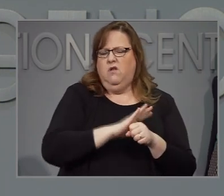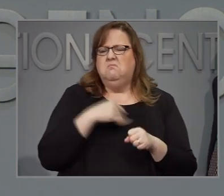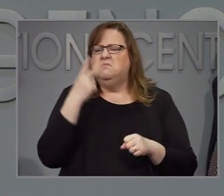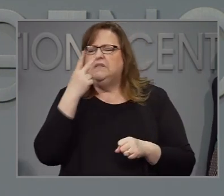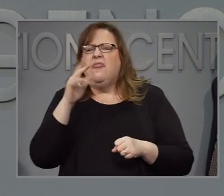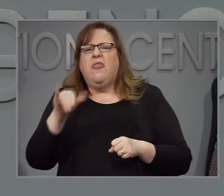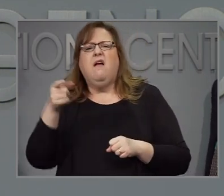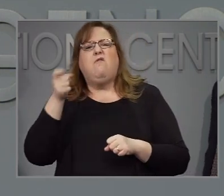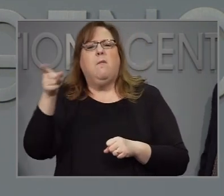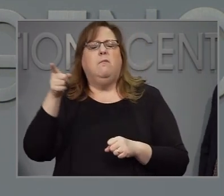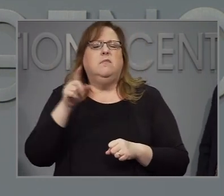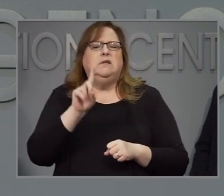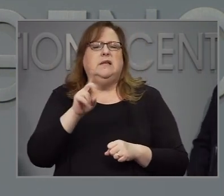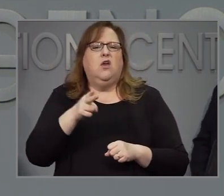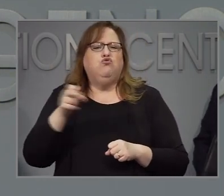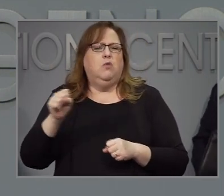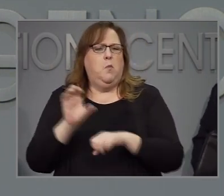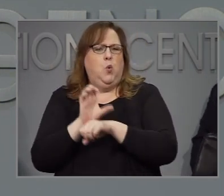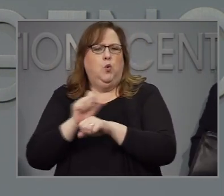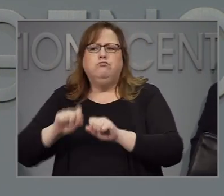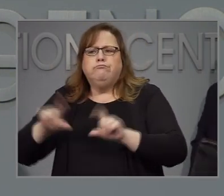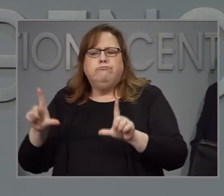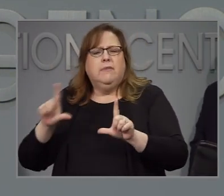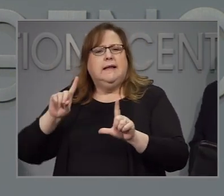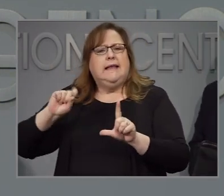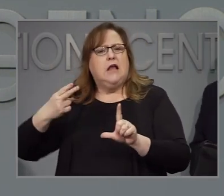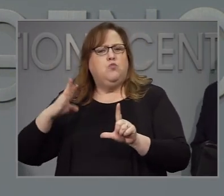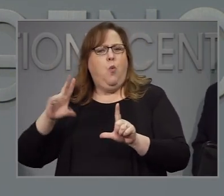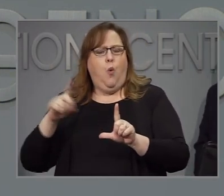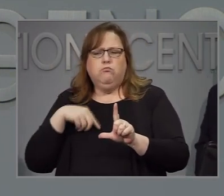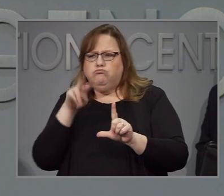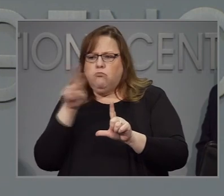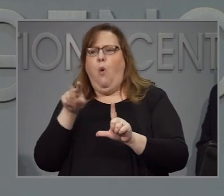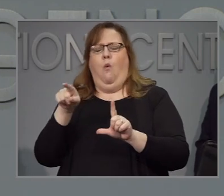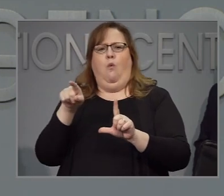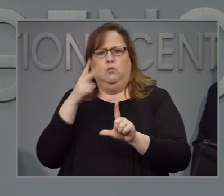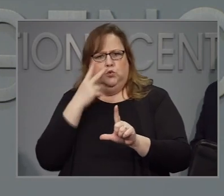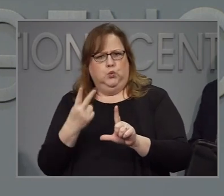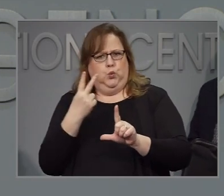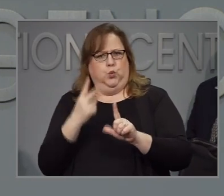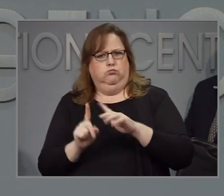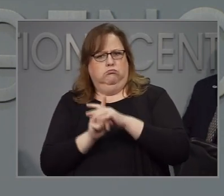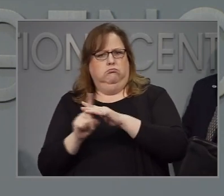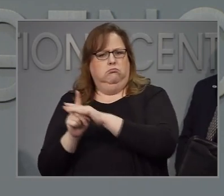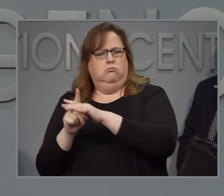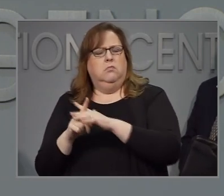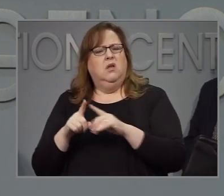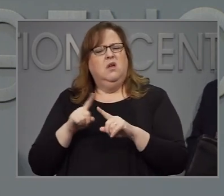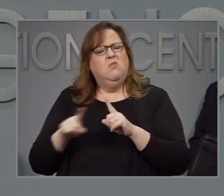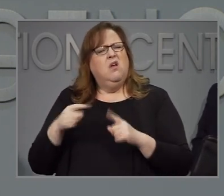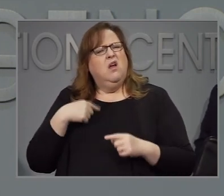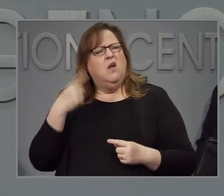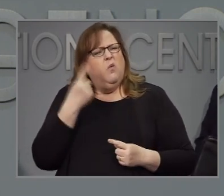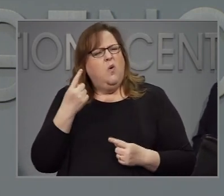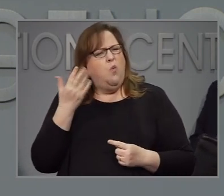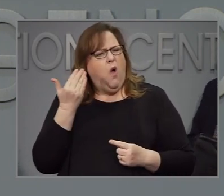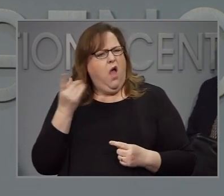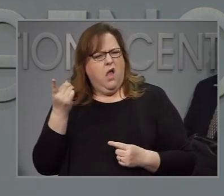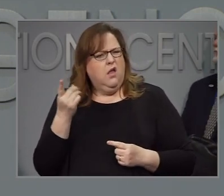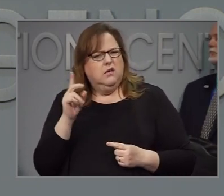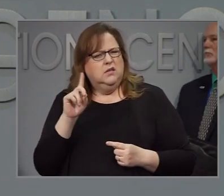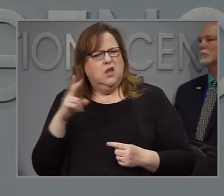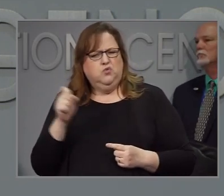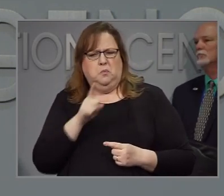Why does DHHS not identify these facilities by name, location, and